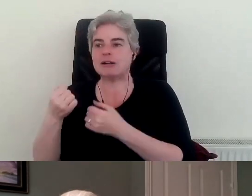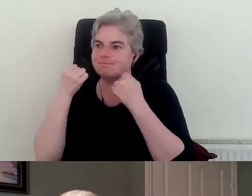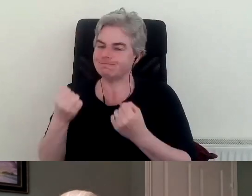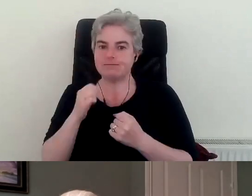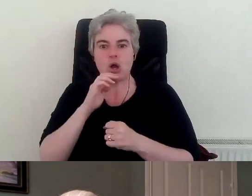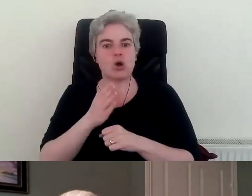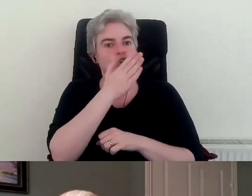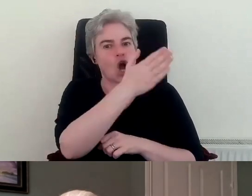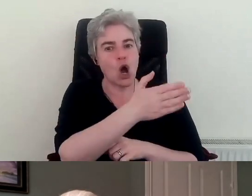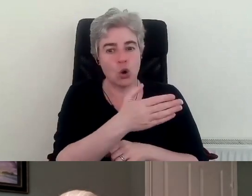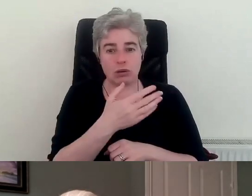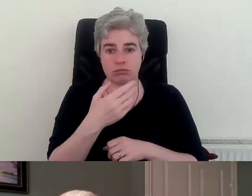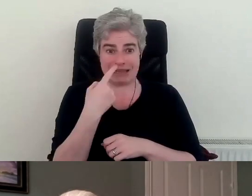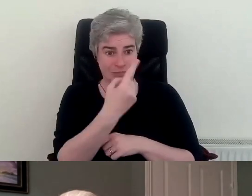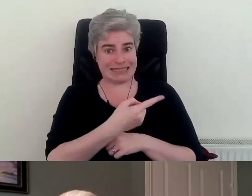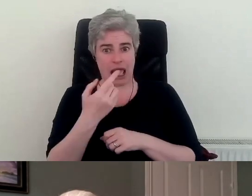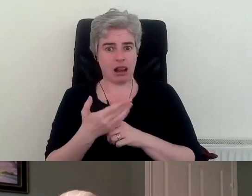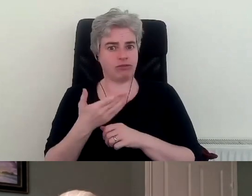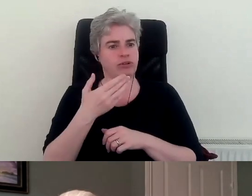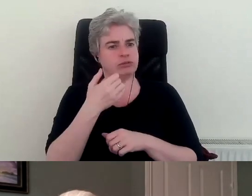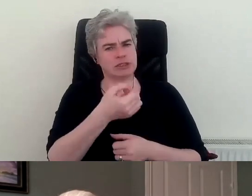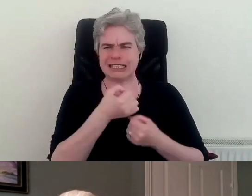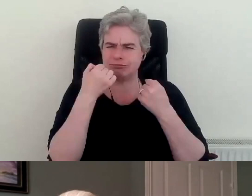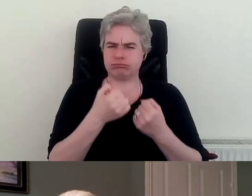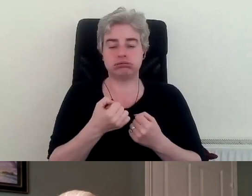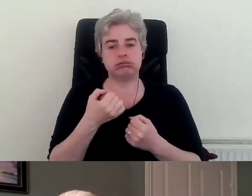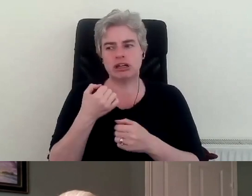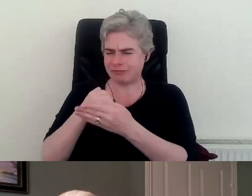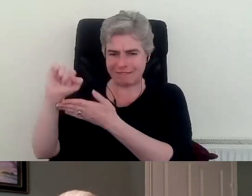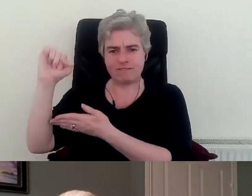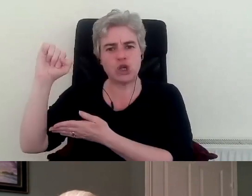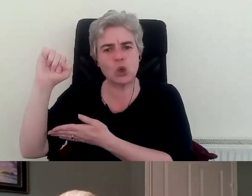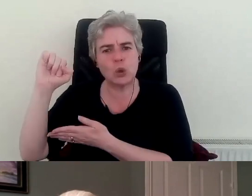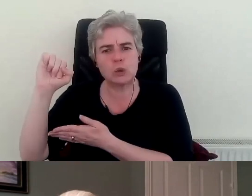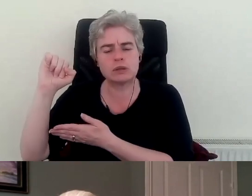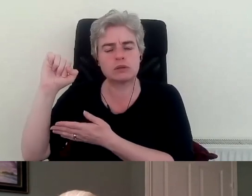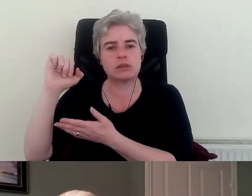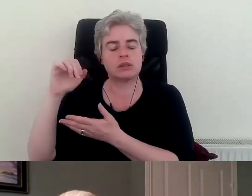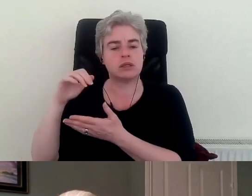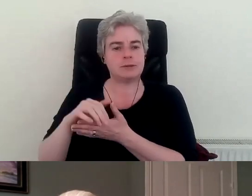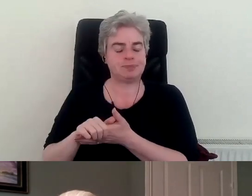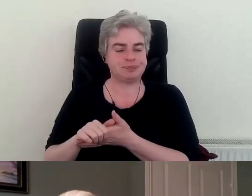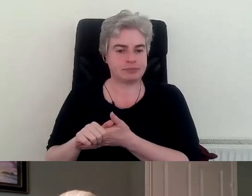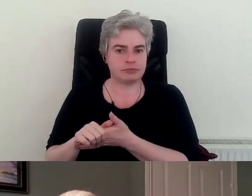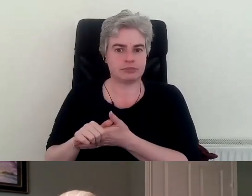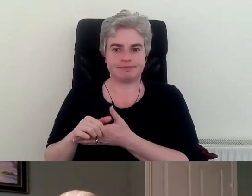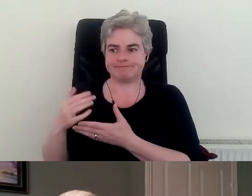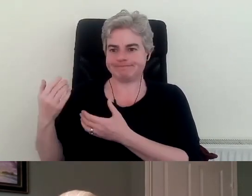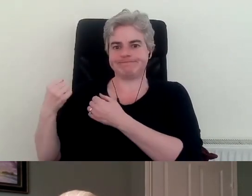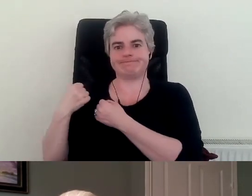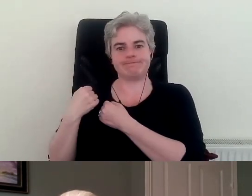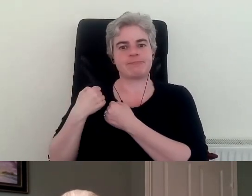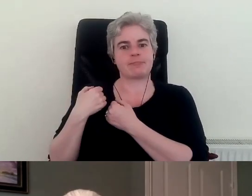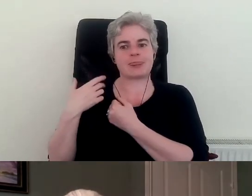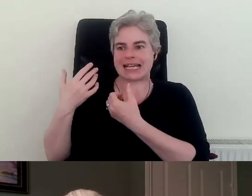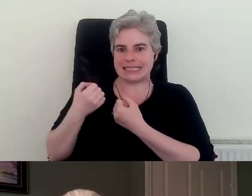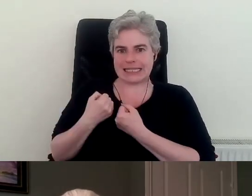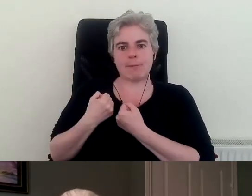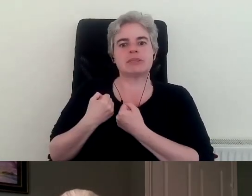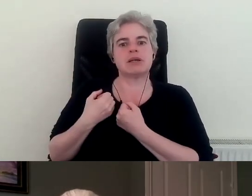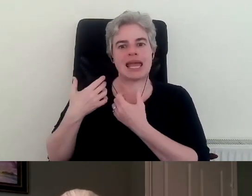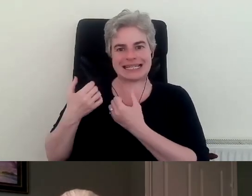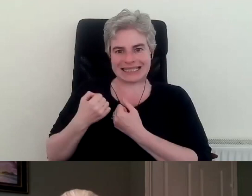it a lot on his own back because he refused to carry the colonialism, imperialism